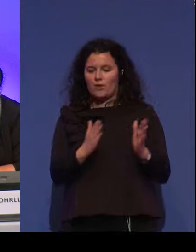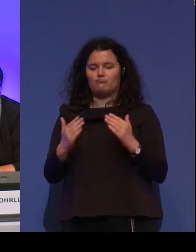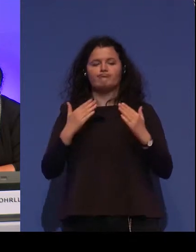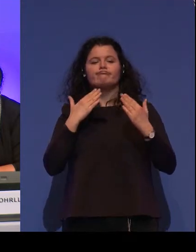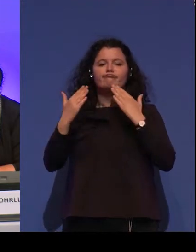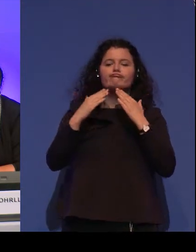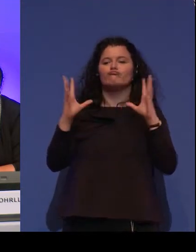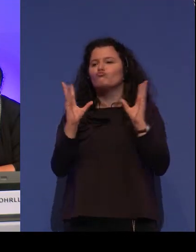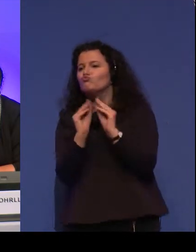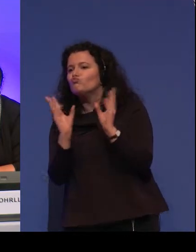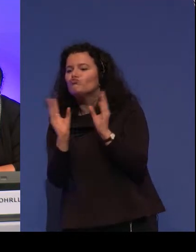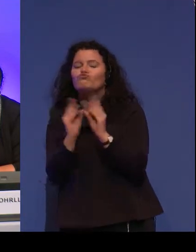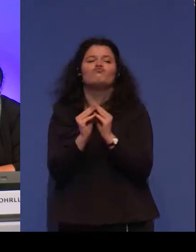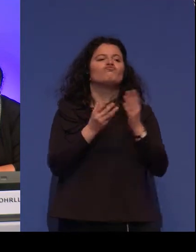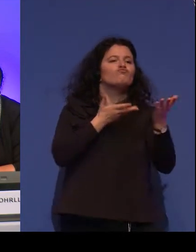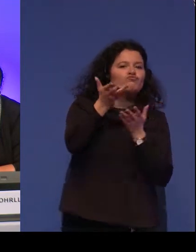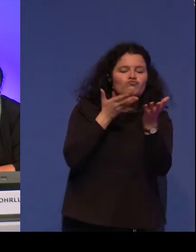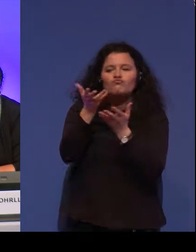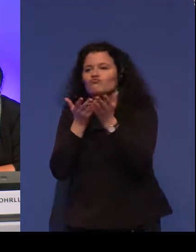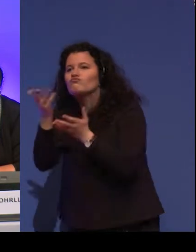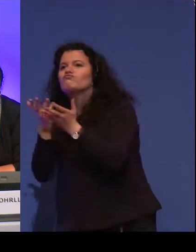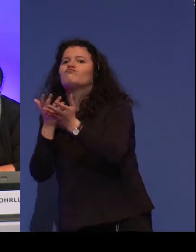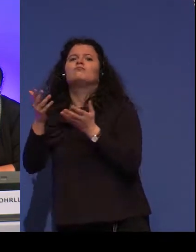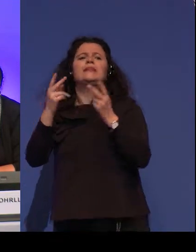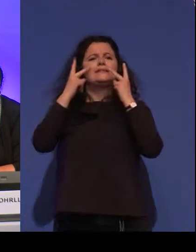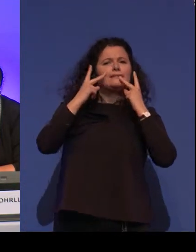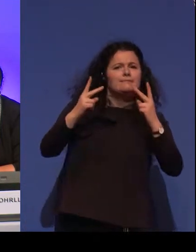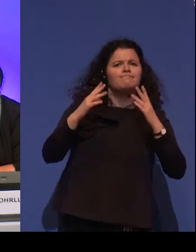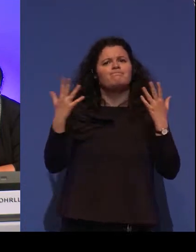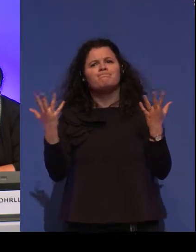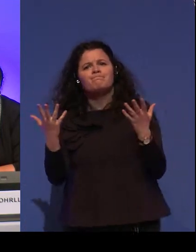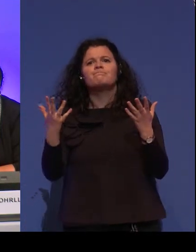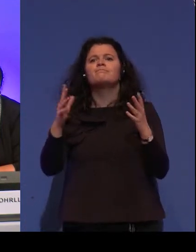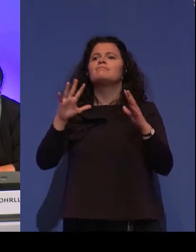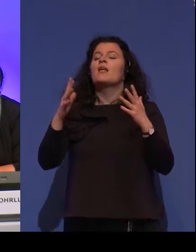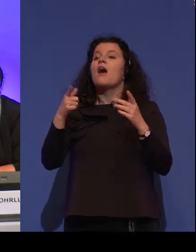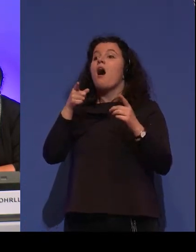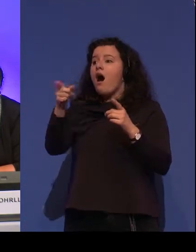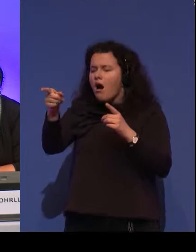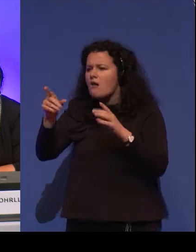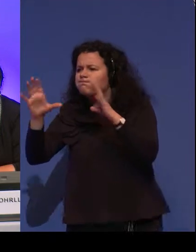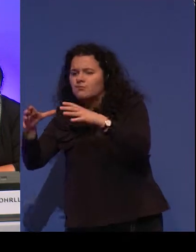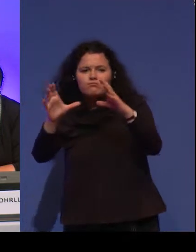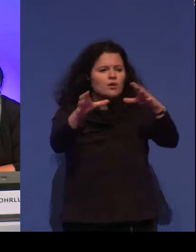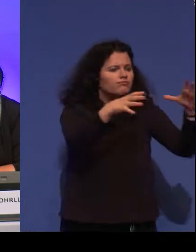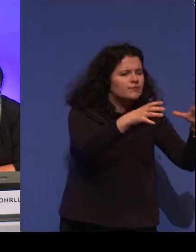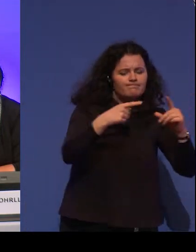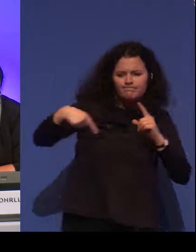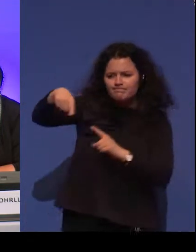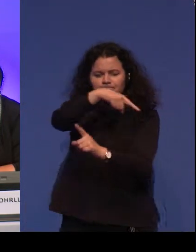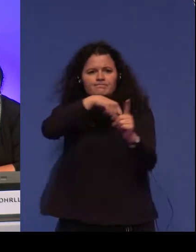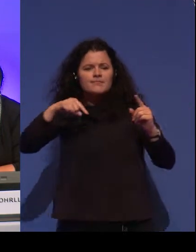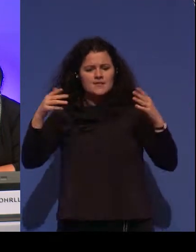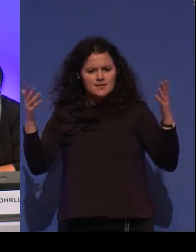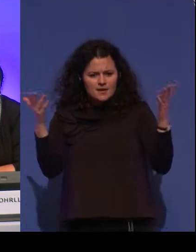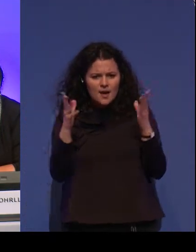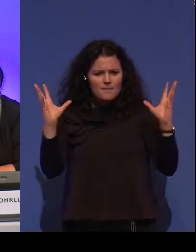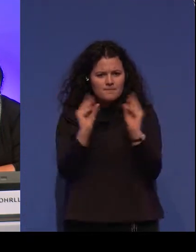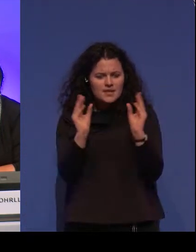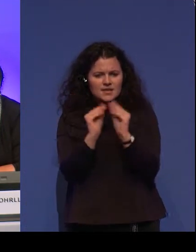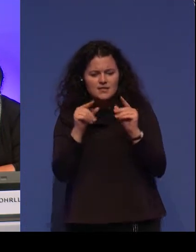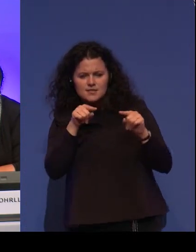and we also agreed a common statement as an outcome of that